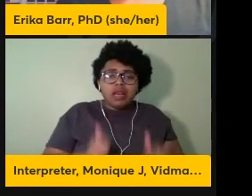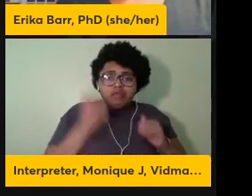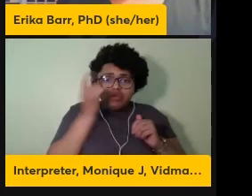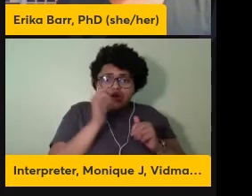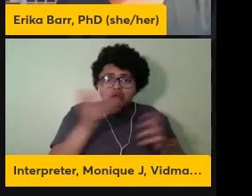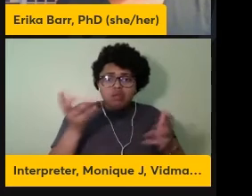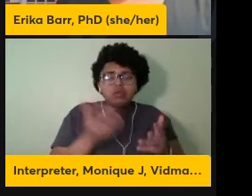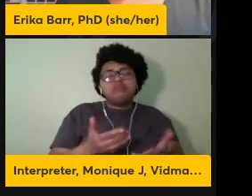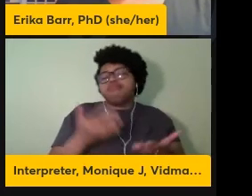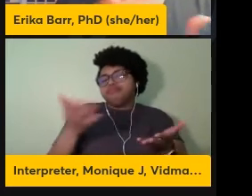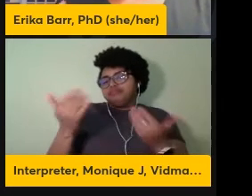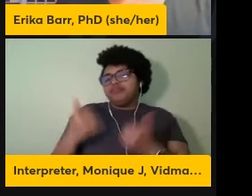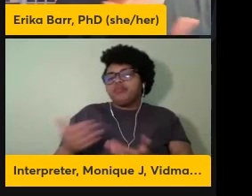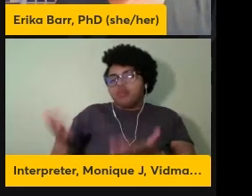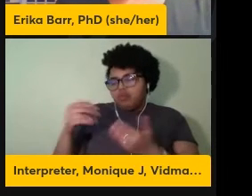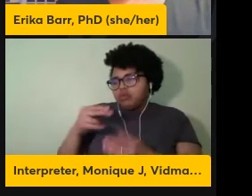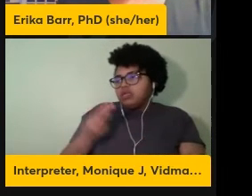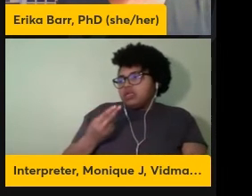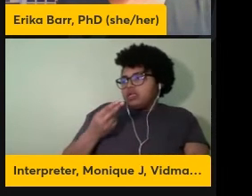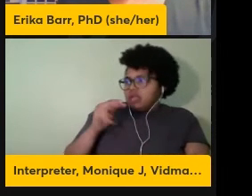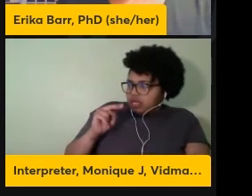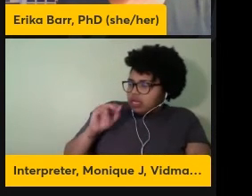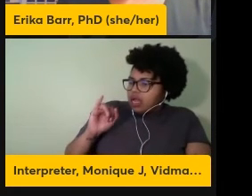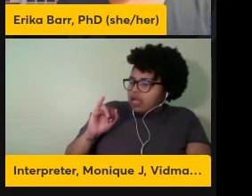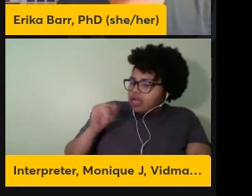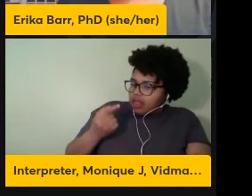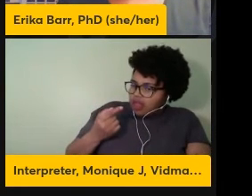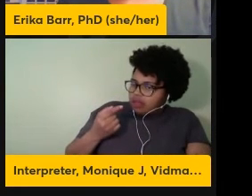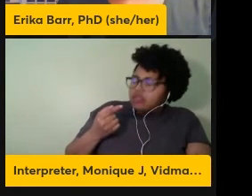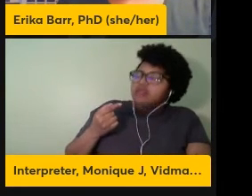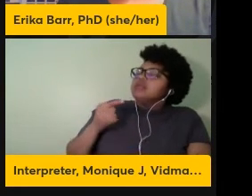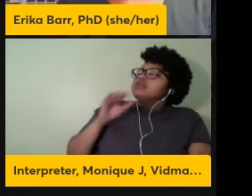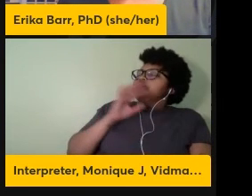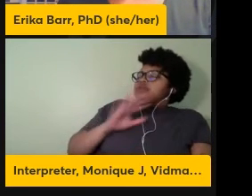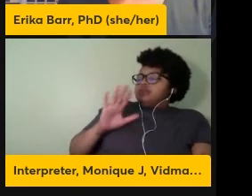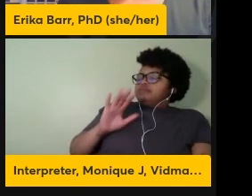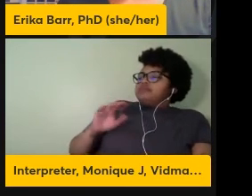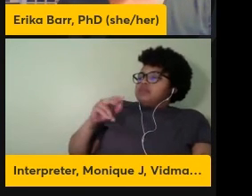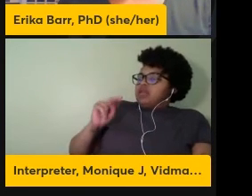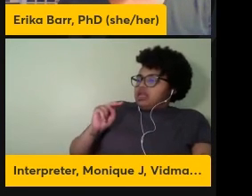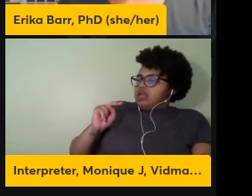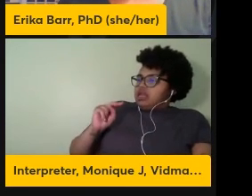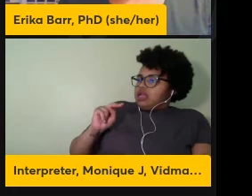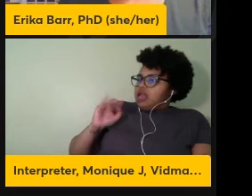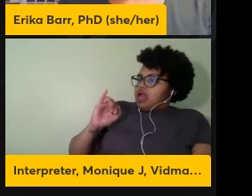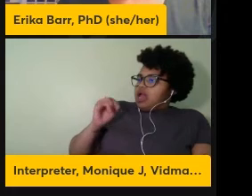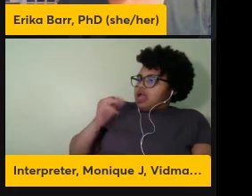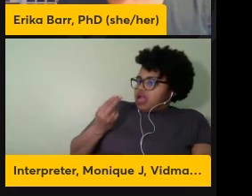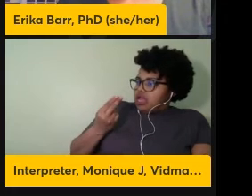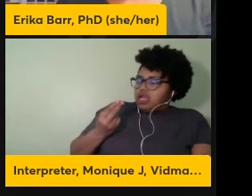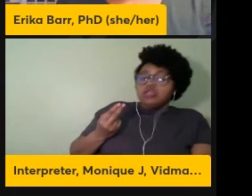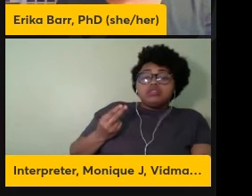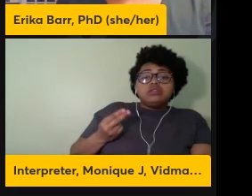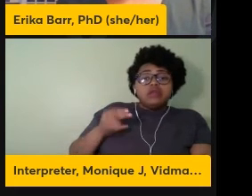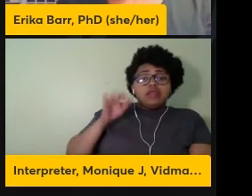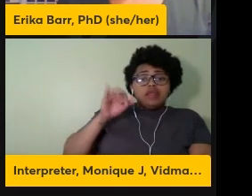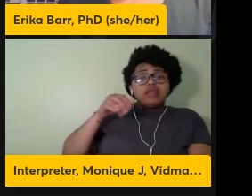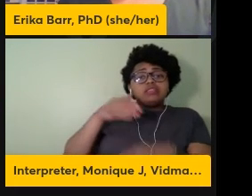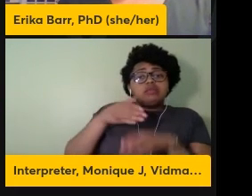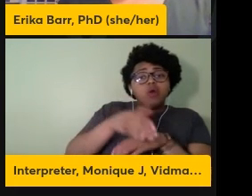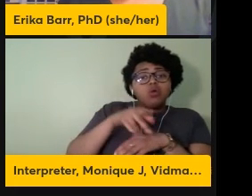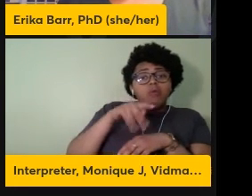really consider coming to the NIH as a postback. Postback is 1 to 2 years. You're conducting full-time research. You're